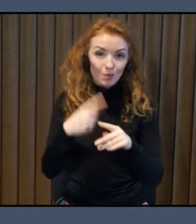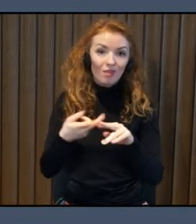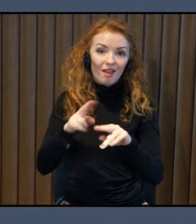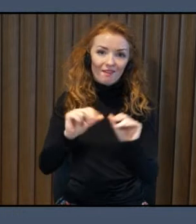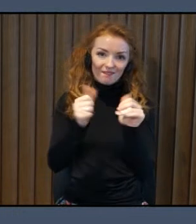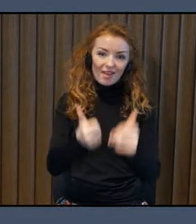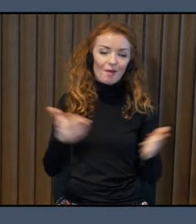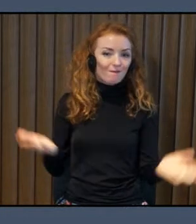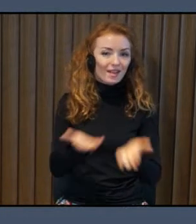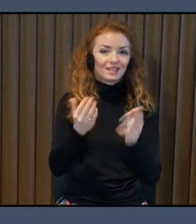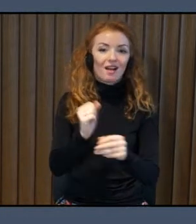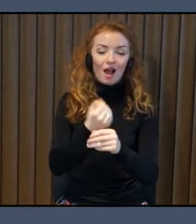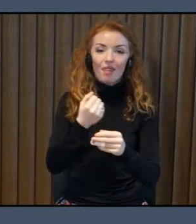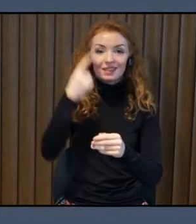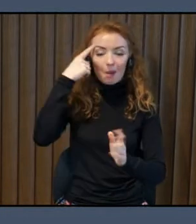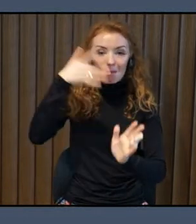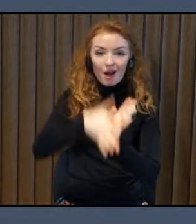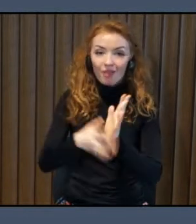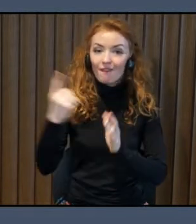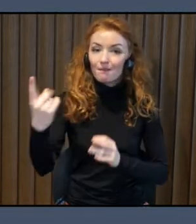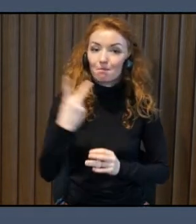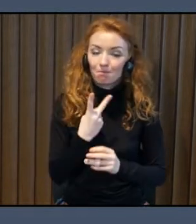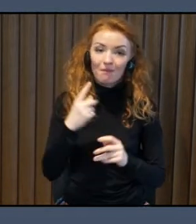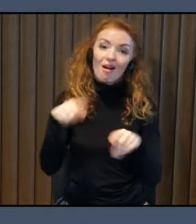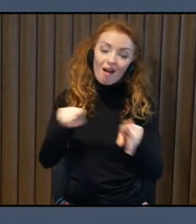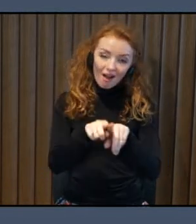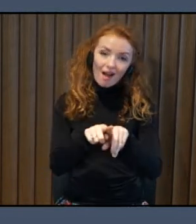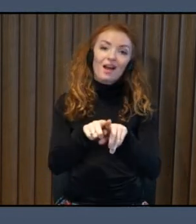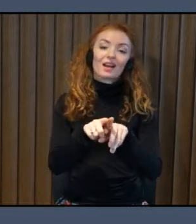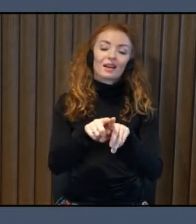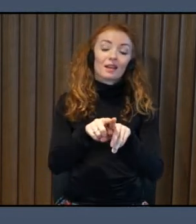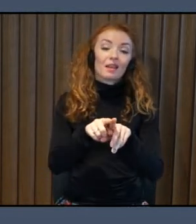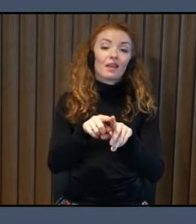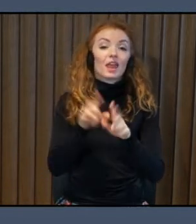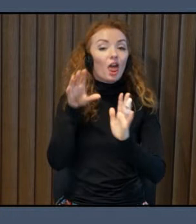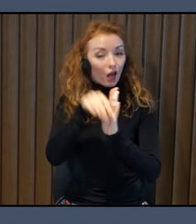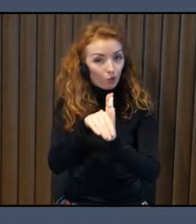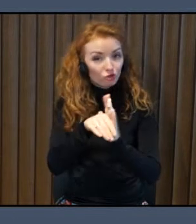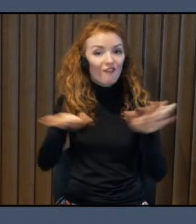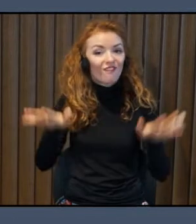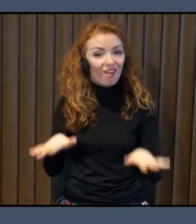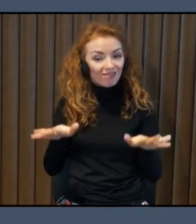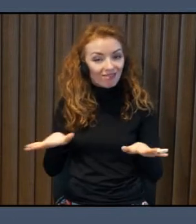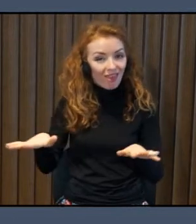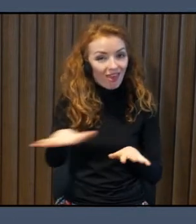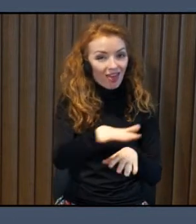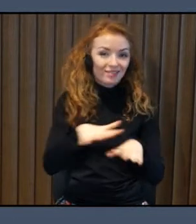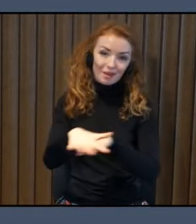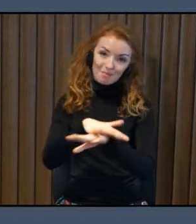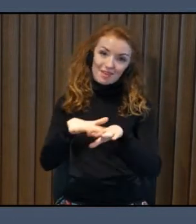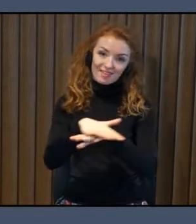have created a special place for people with mental disabilities, and thus they are